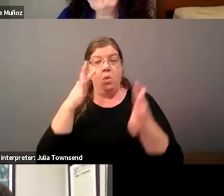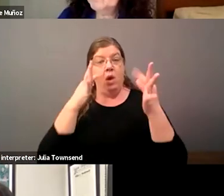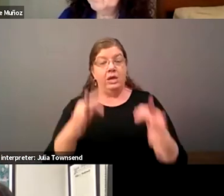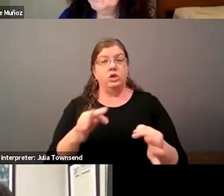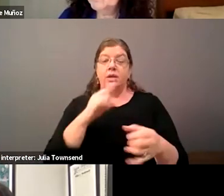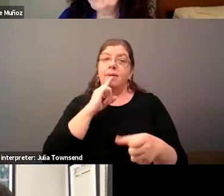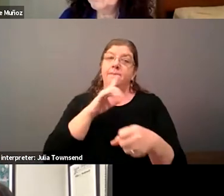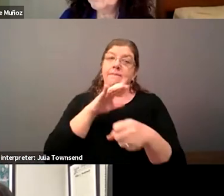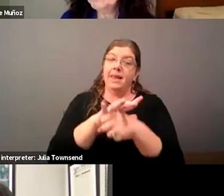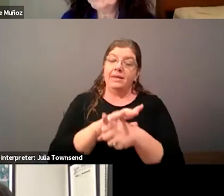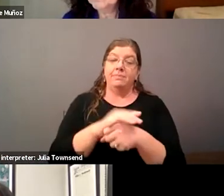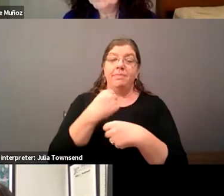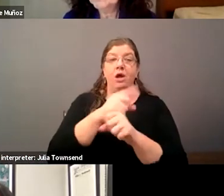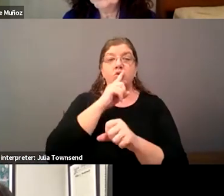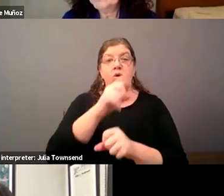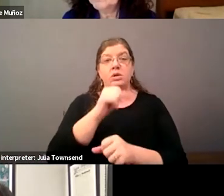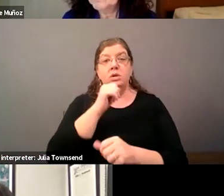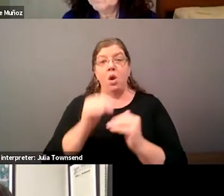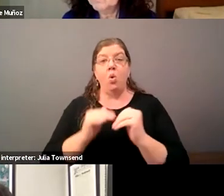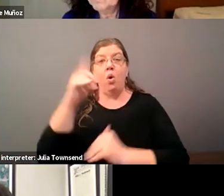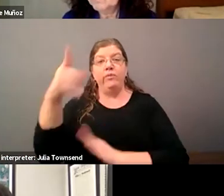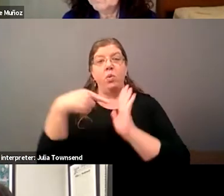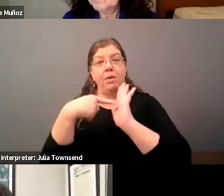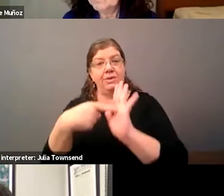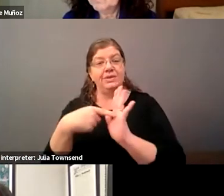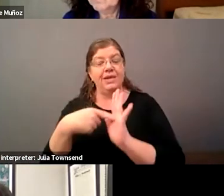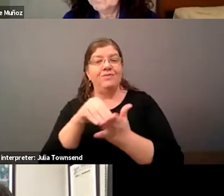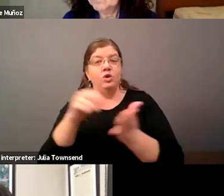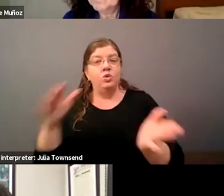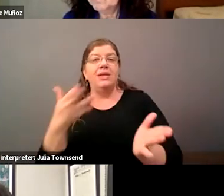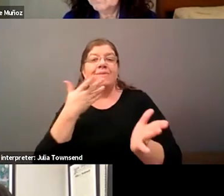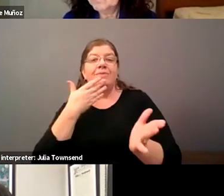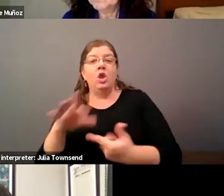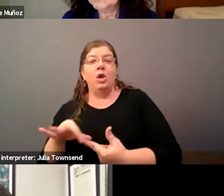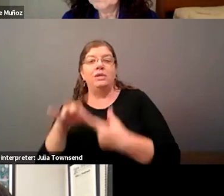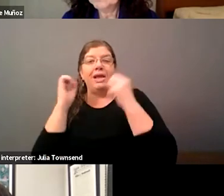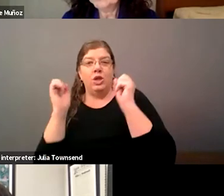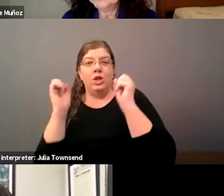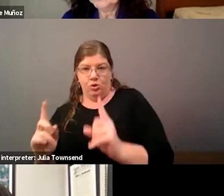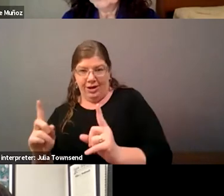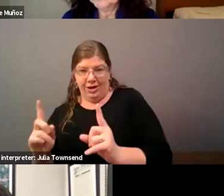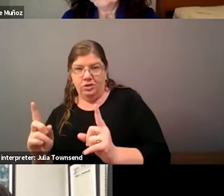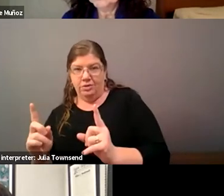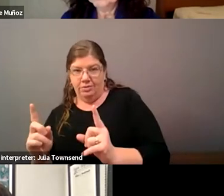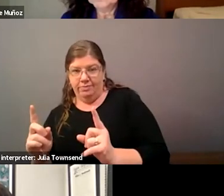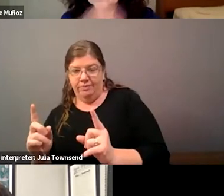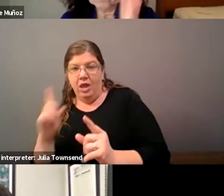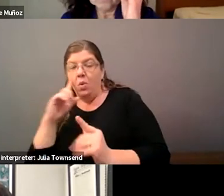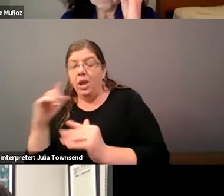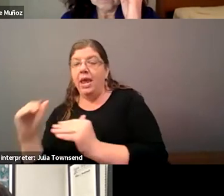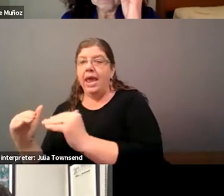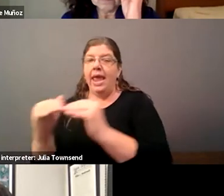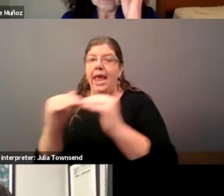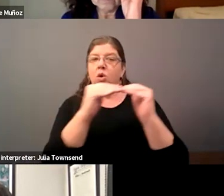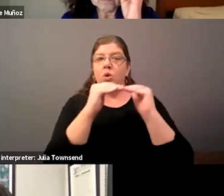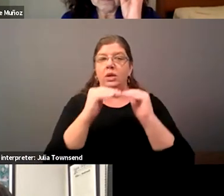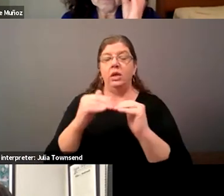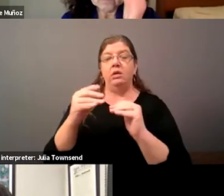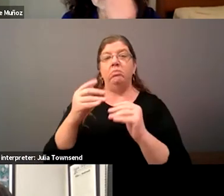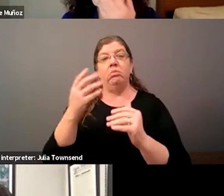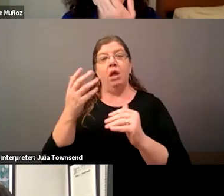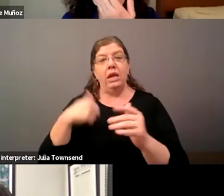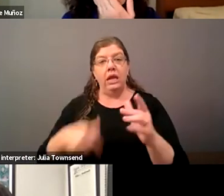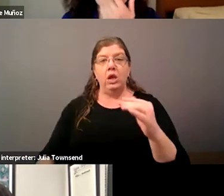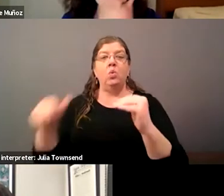not an over-representation of students of color in special education and that we take equity over quality approach to help all